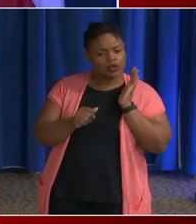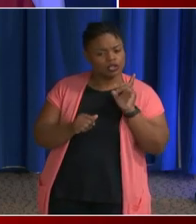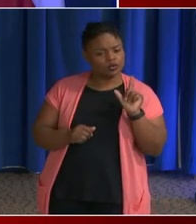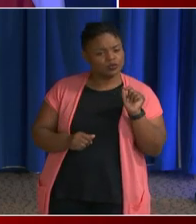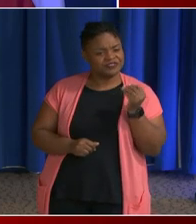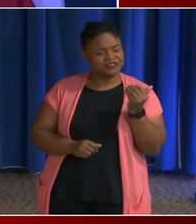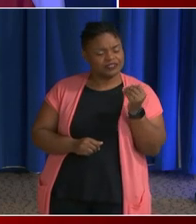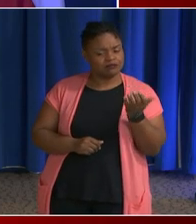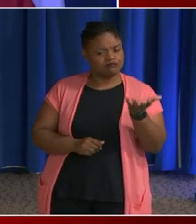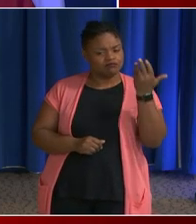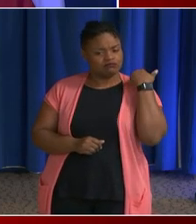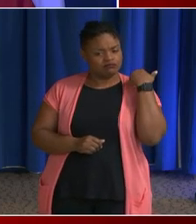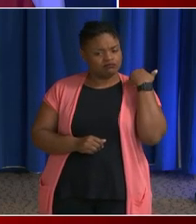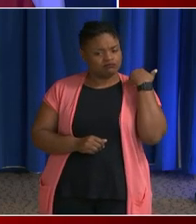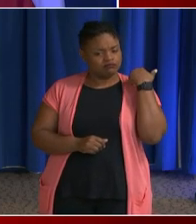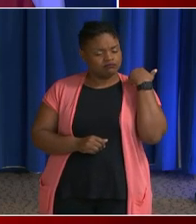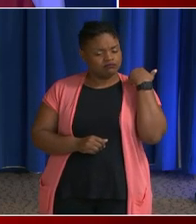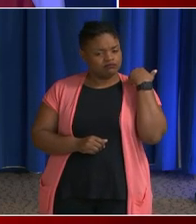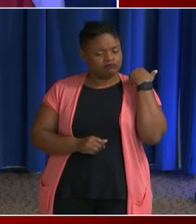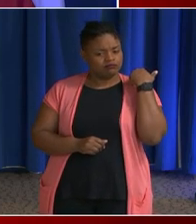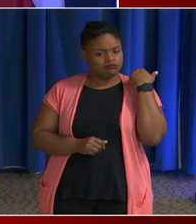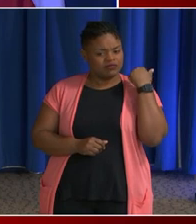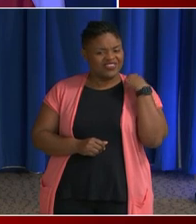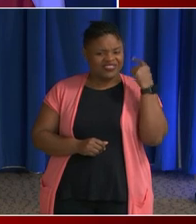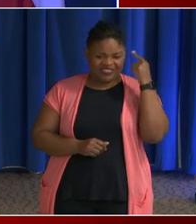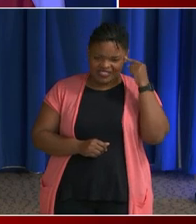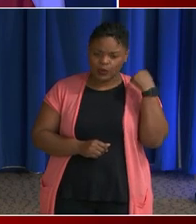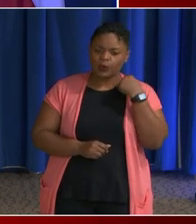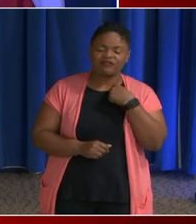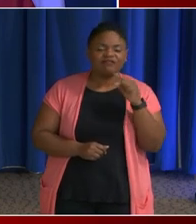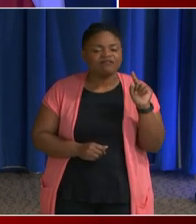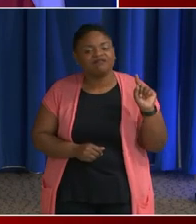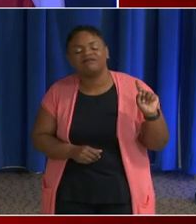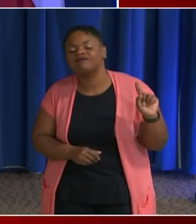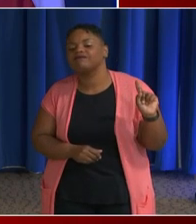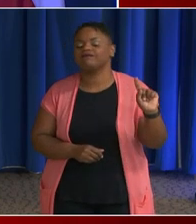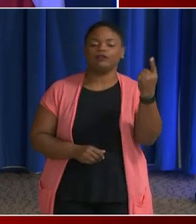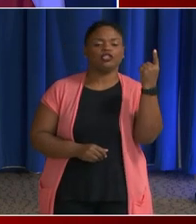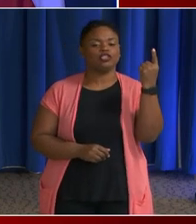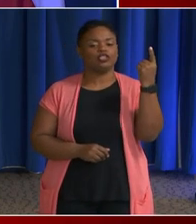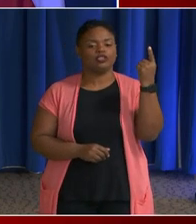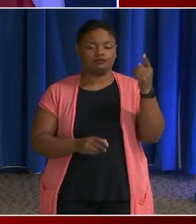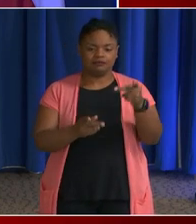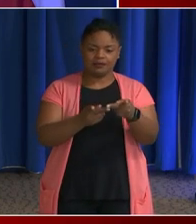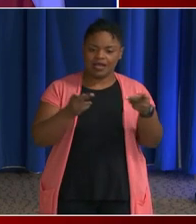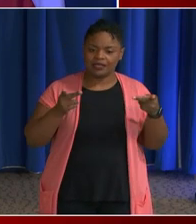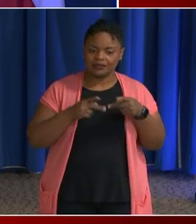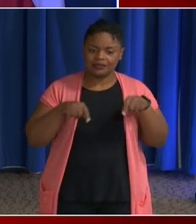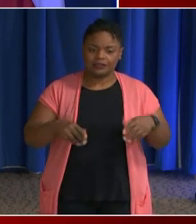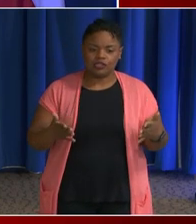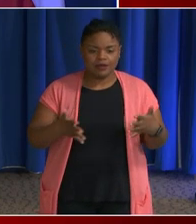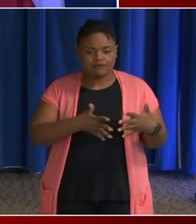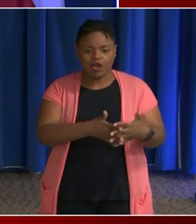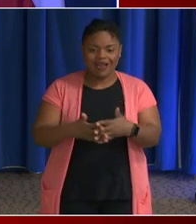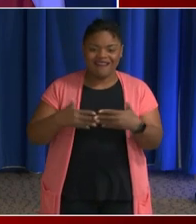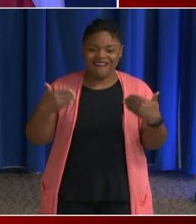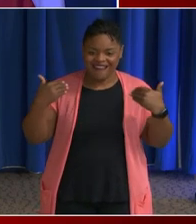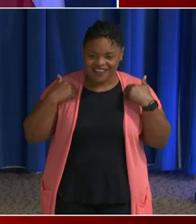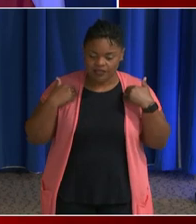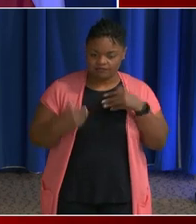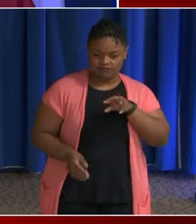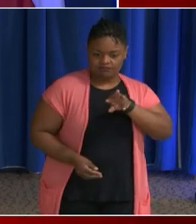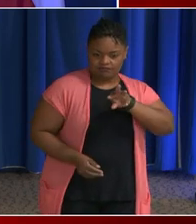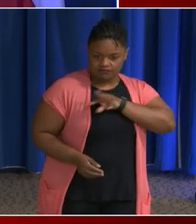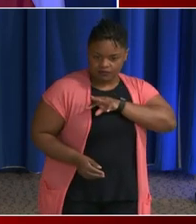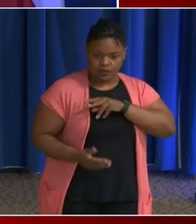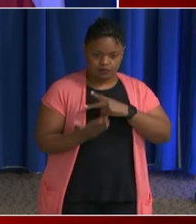we were, I think, the first jurisdiction in the country to have a body-worn camera program for all